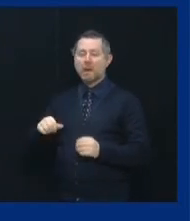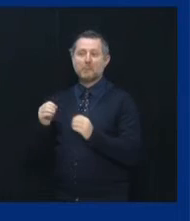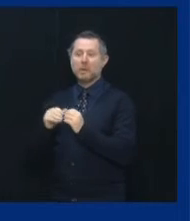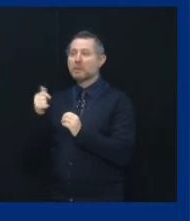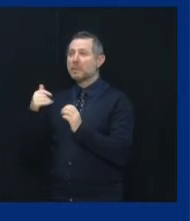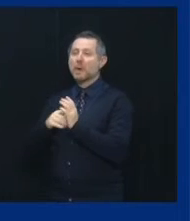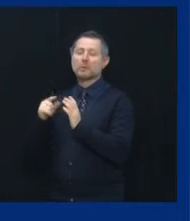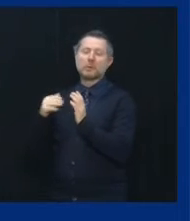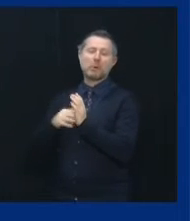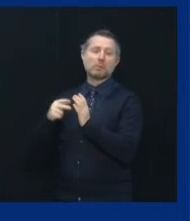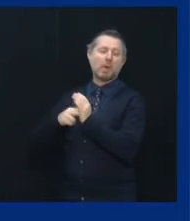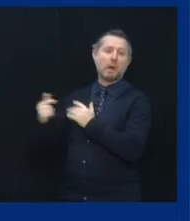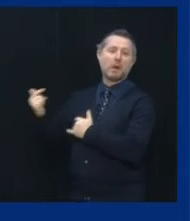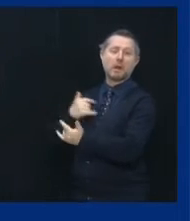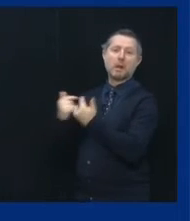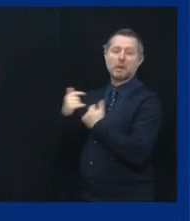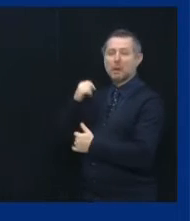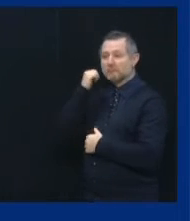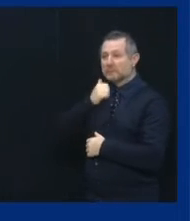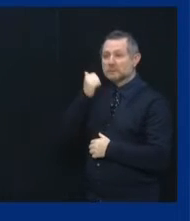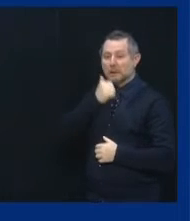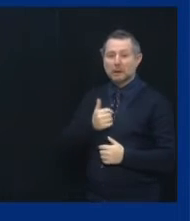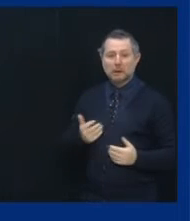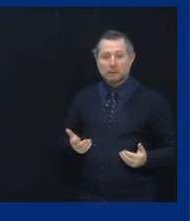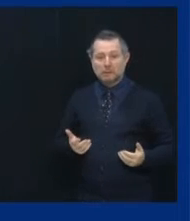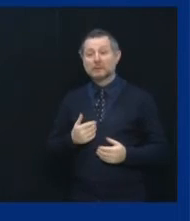day. It only takes one.